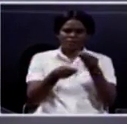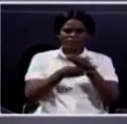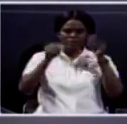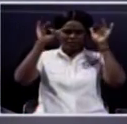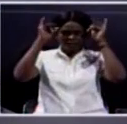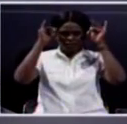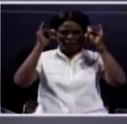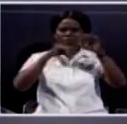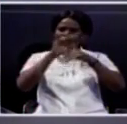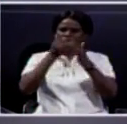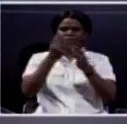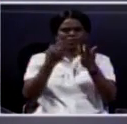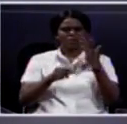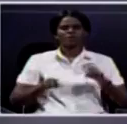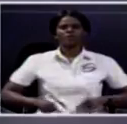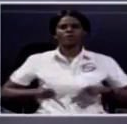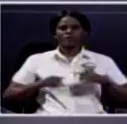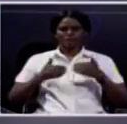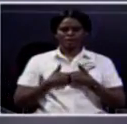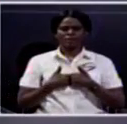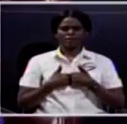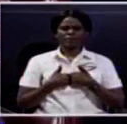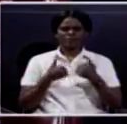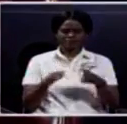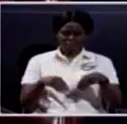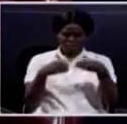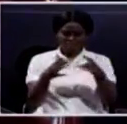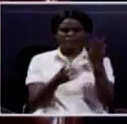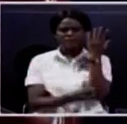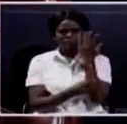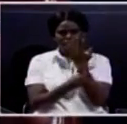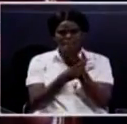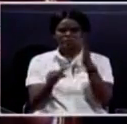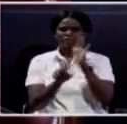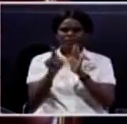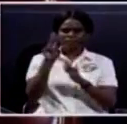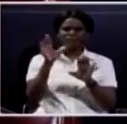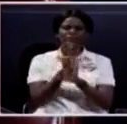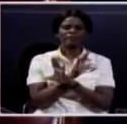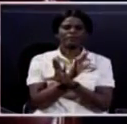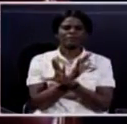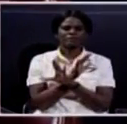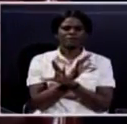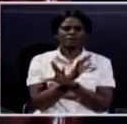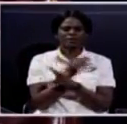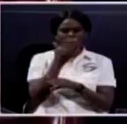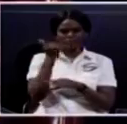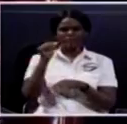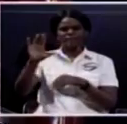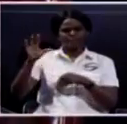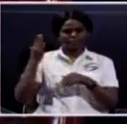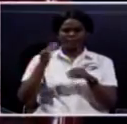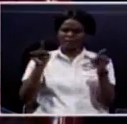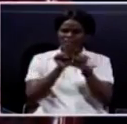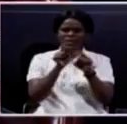that somebody had, it led to the development of this University of Zambia. So why can't we go back today to those